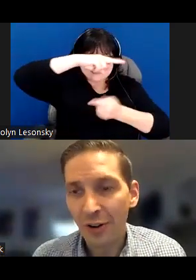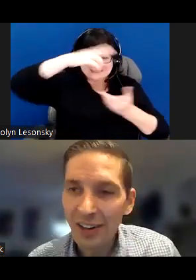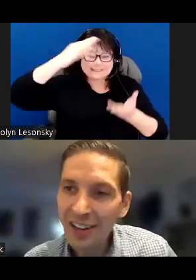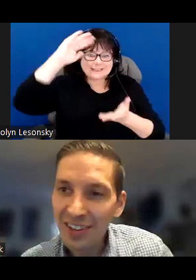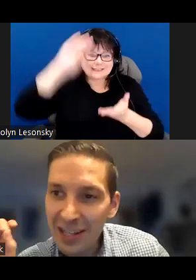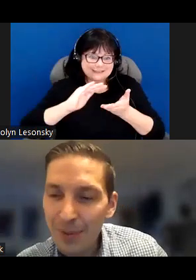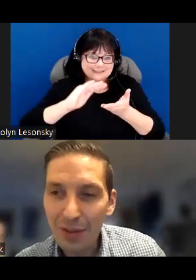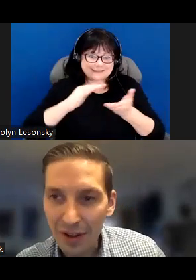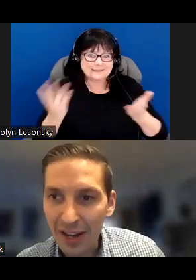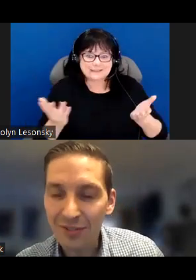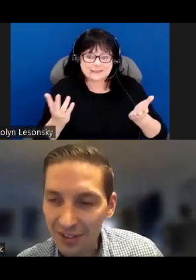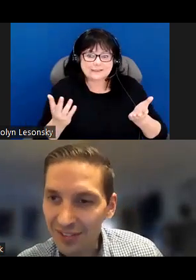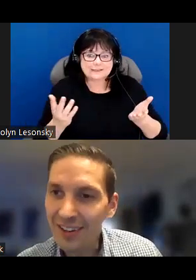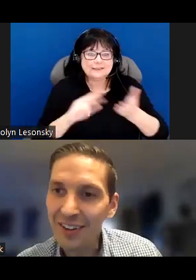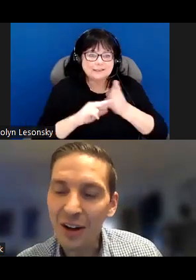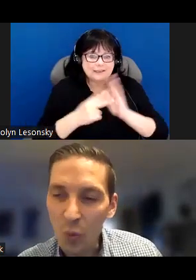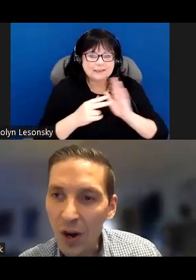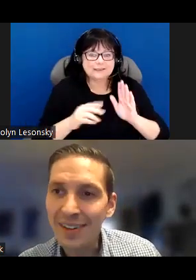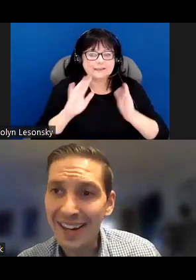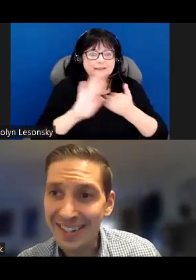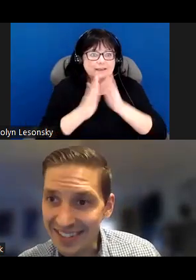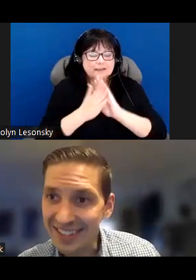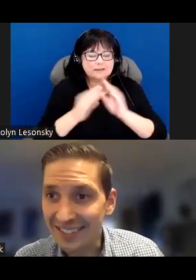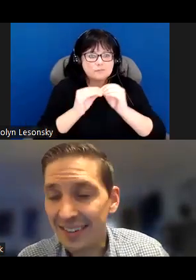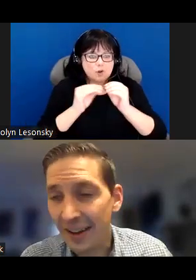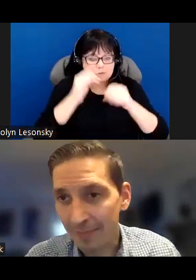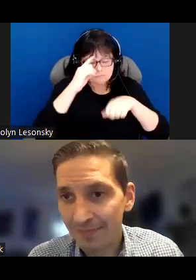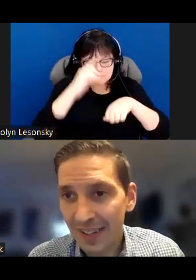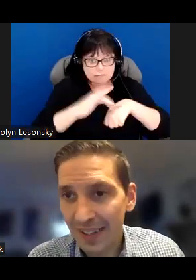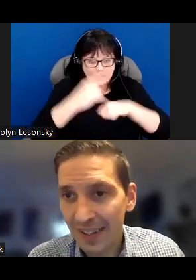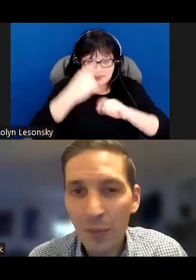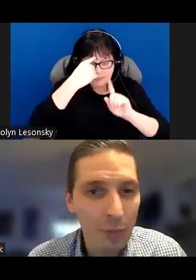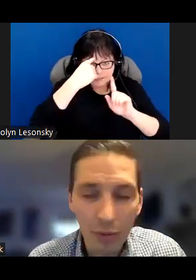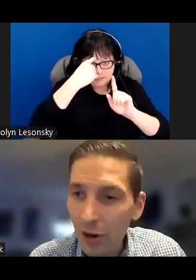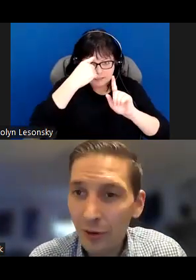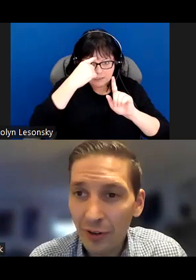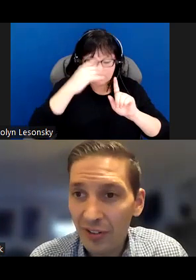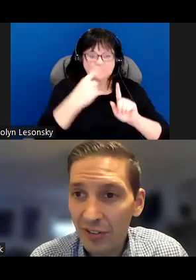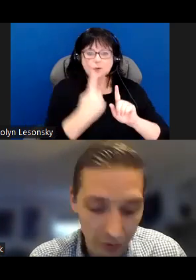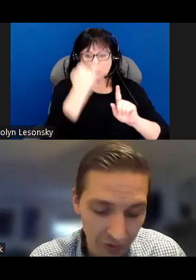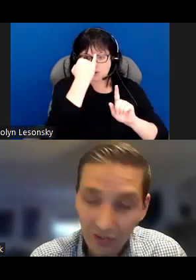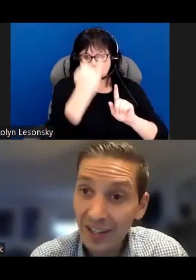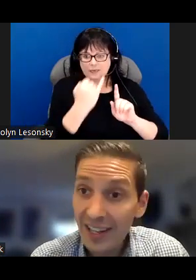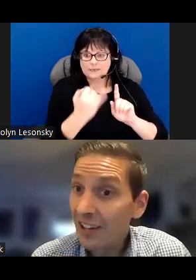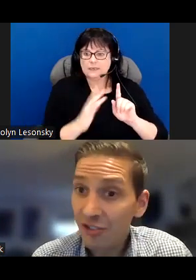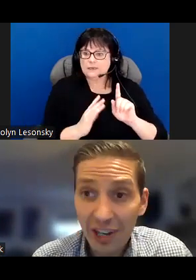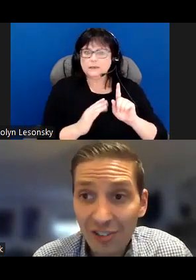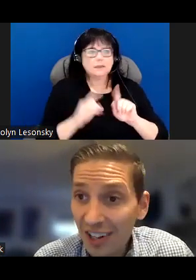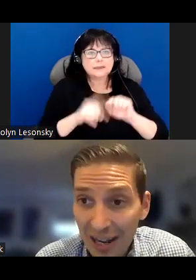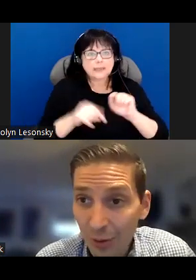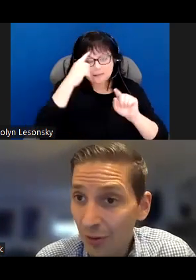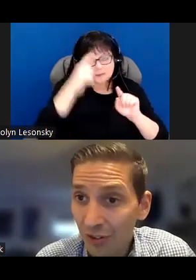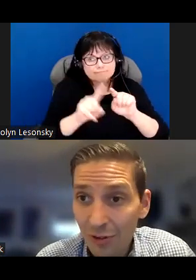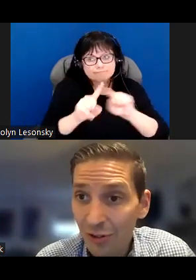to neuron. It's keeping thoughts fixated on one idea at a time. And with prolonged or excessive use, again, it's